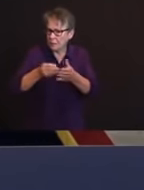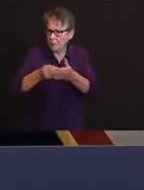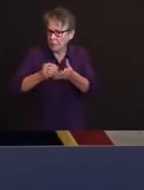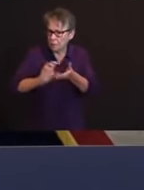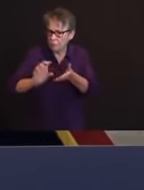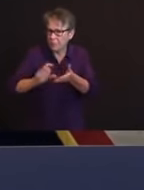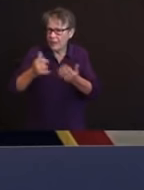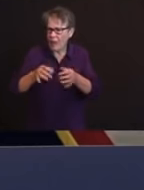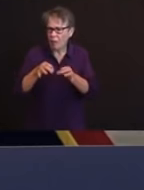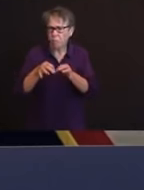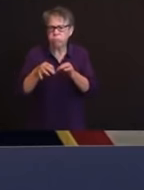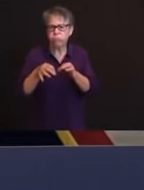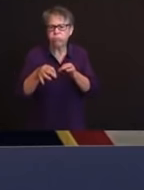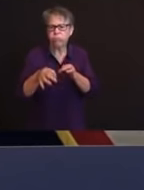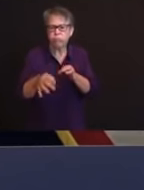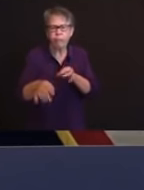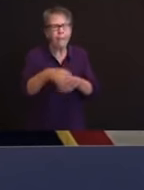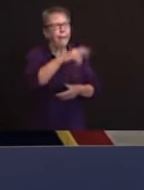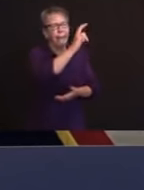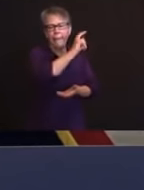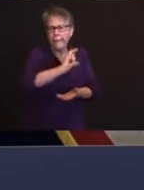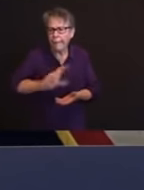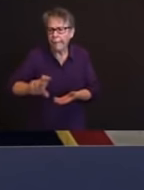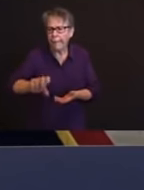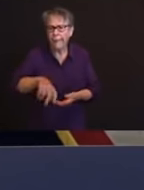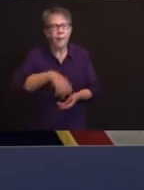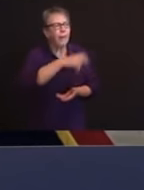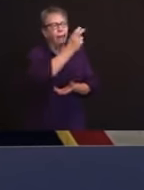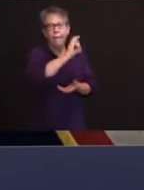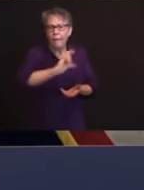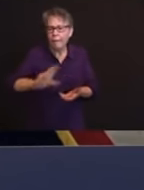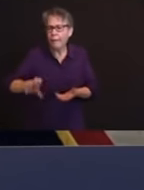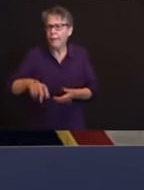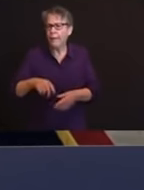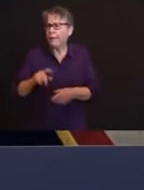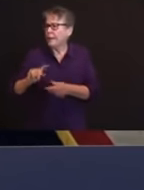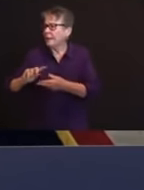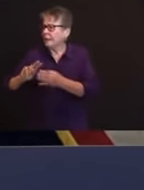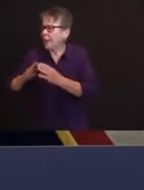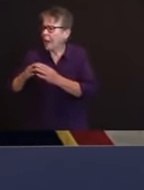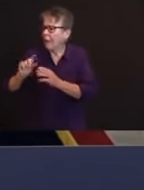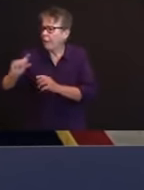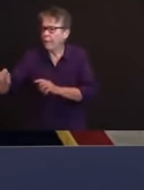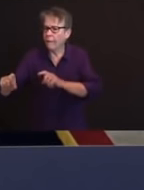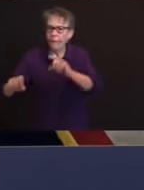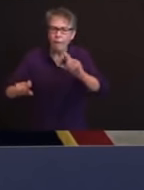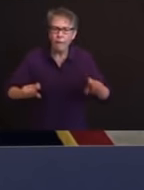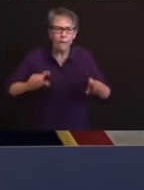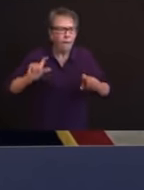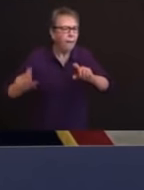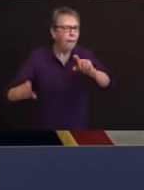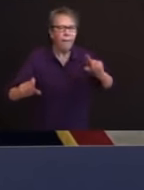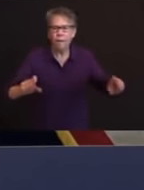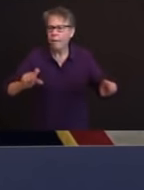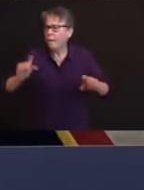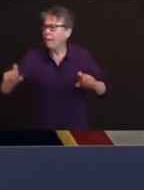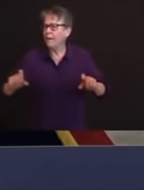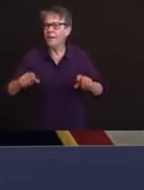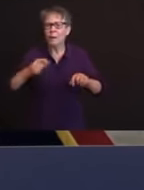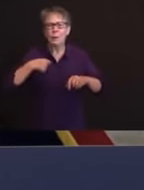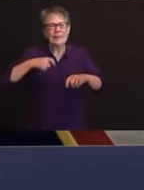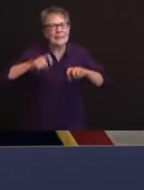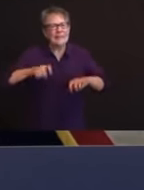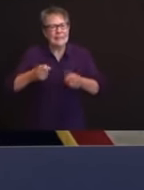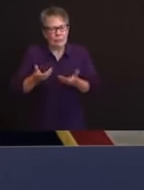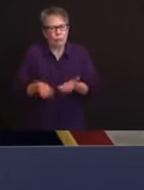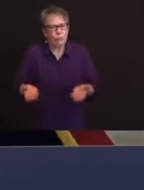more funding to states and municipalities, making sure that we have the resources we need, from our hospitals